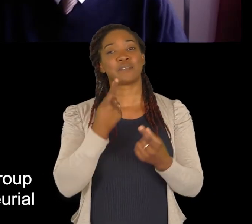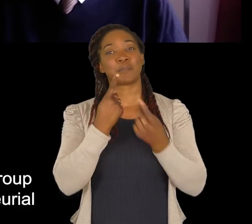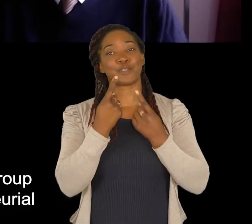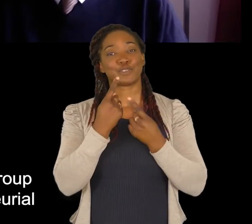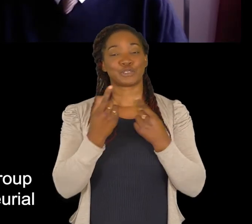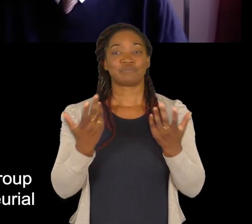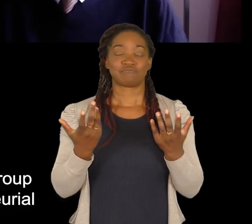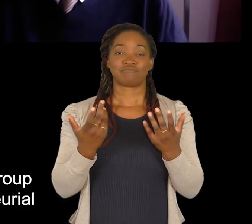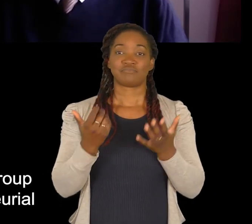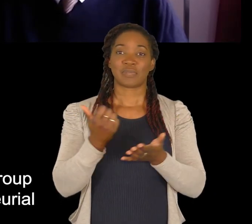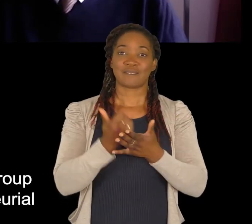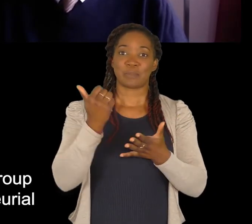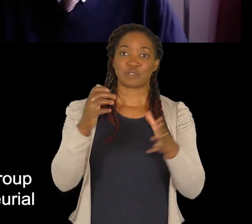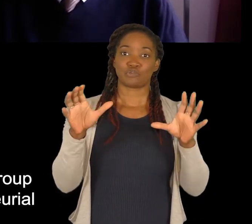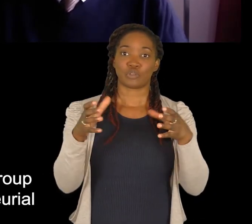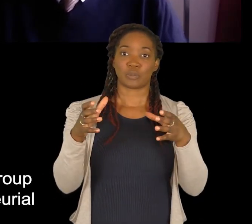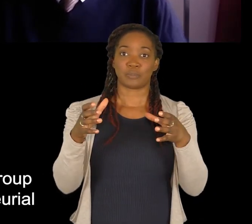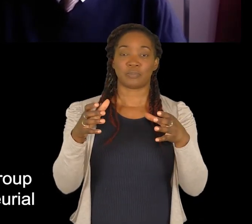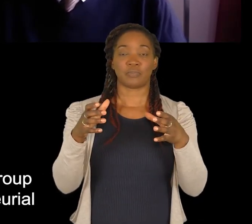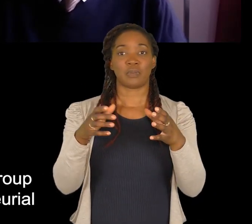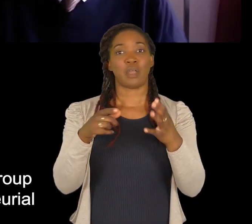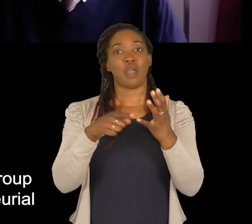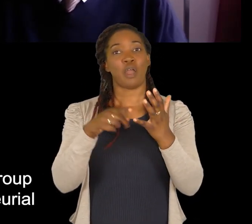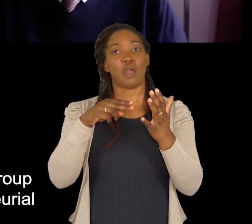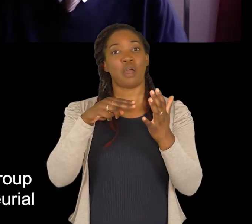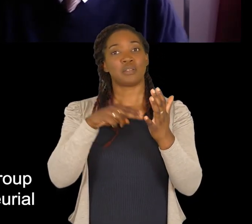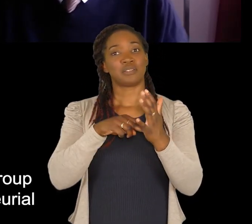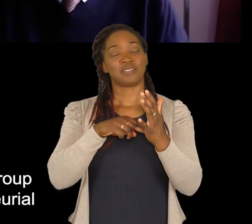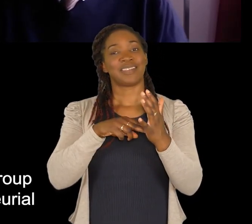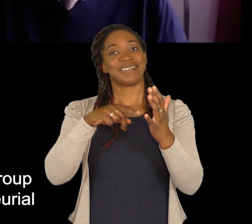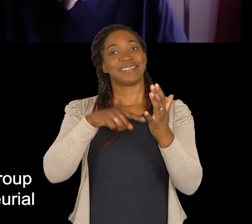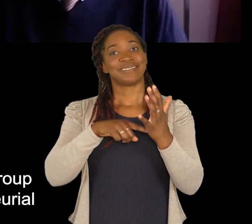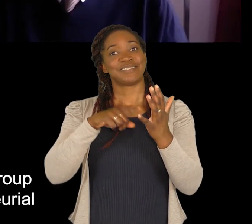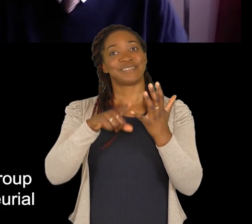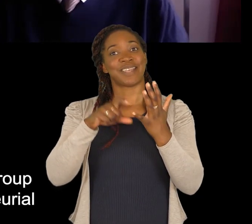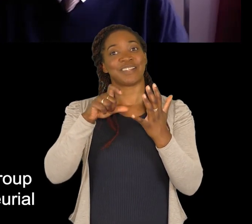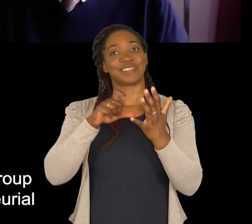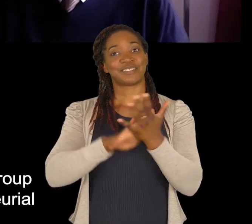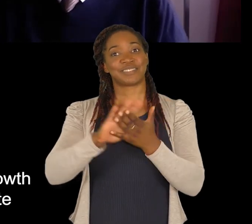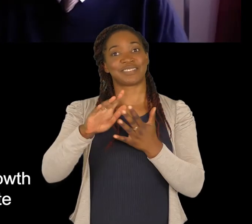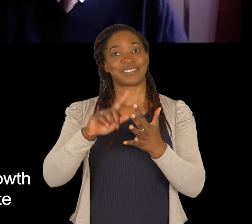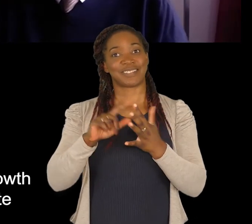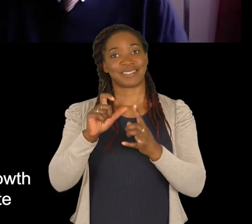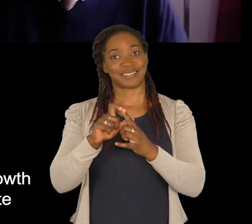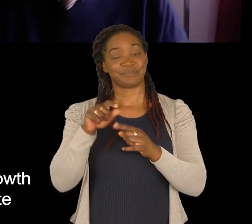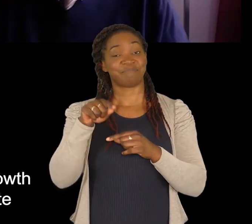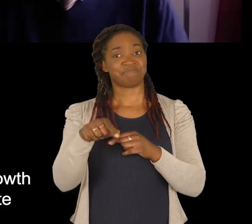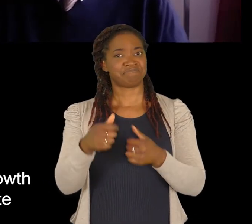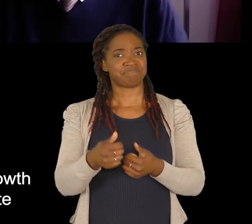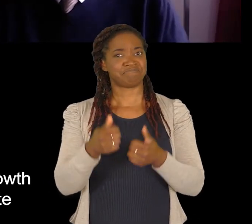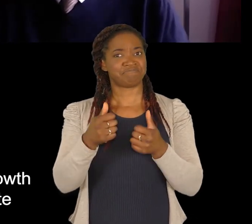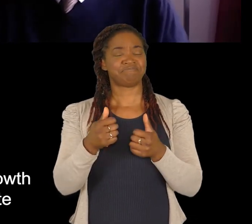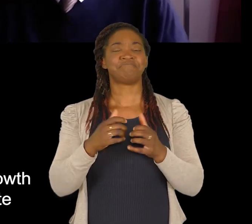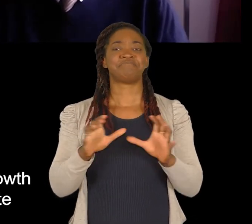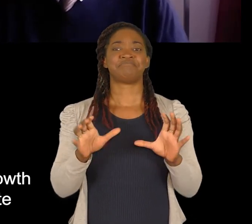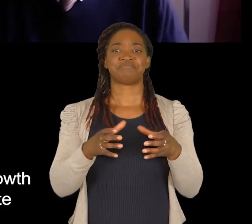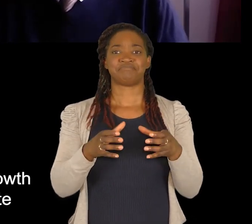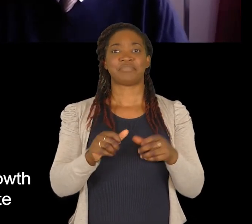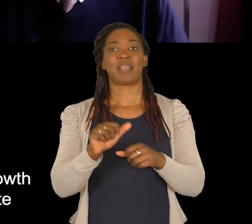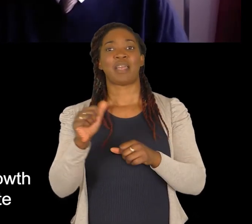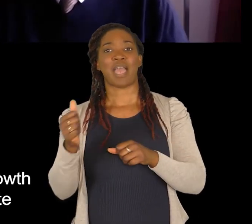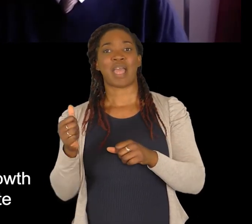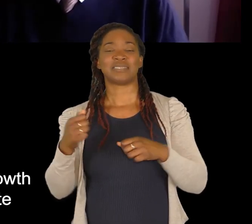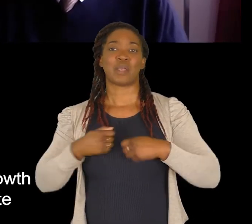some information on a fabulous group called Untapped, which is a virtual hub for entrepreneurial females. And of course, we've